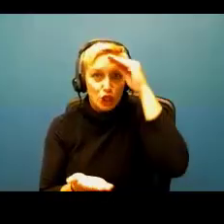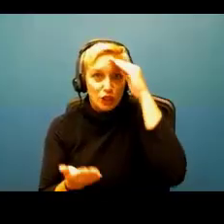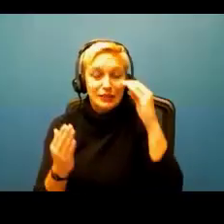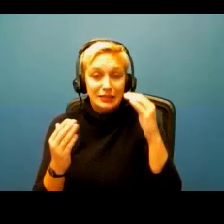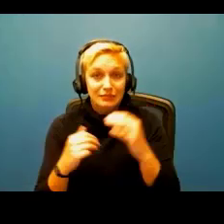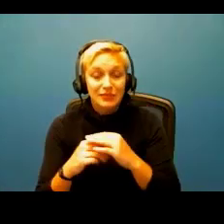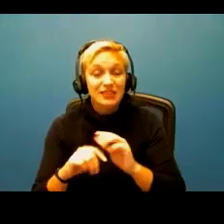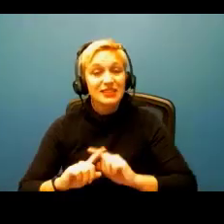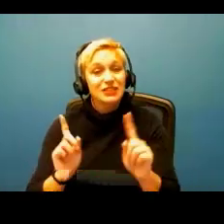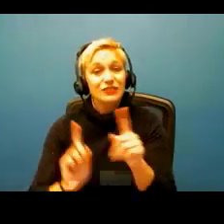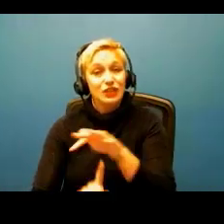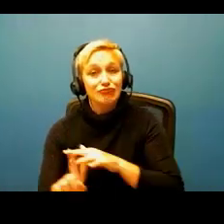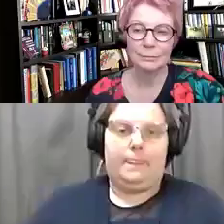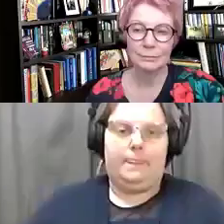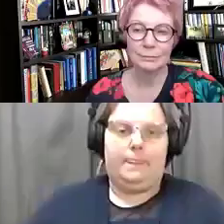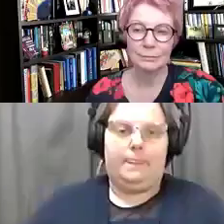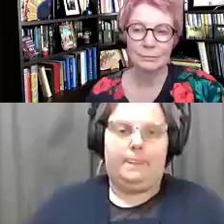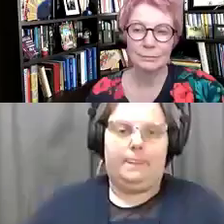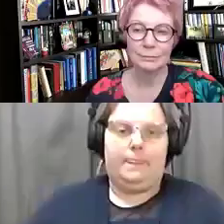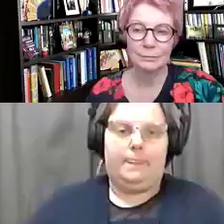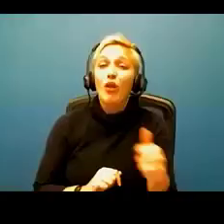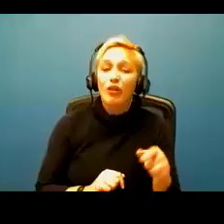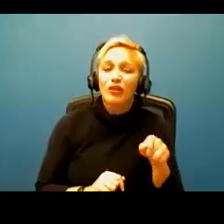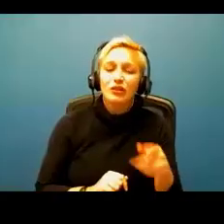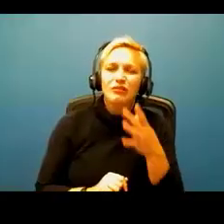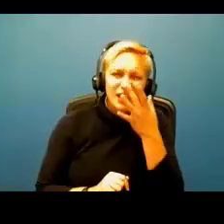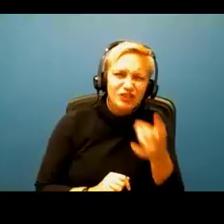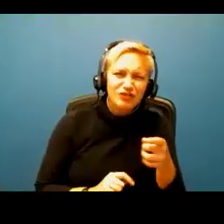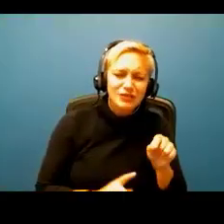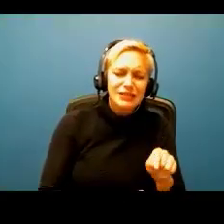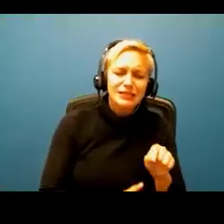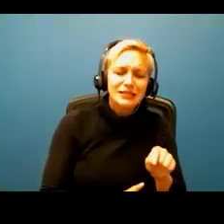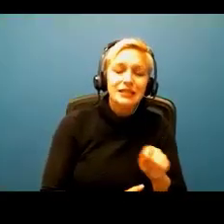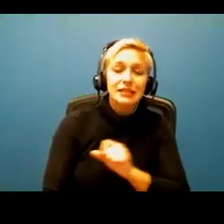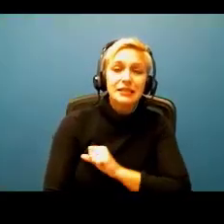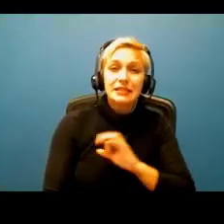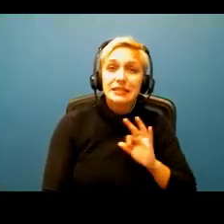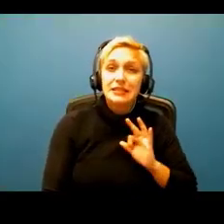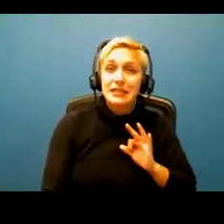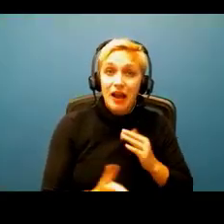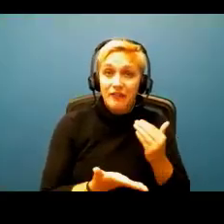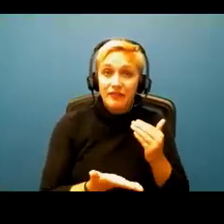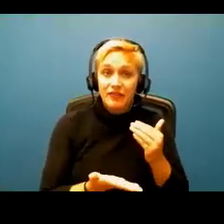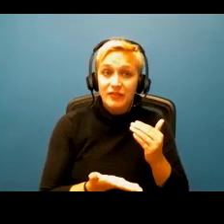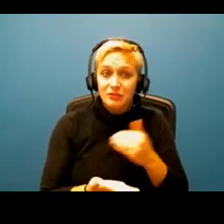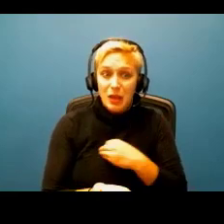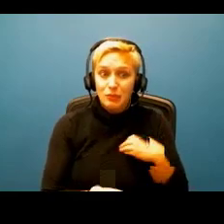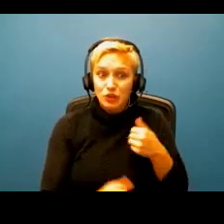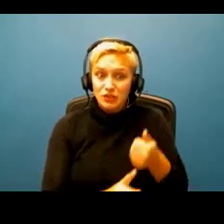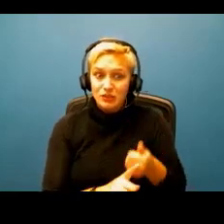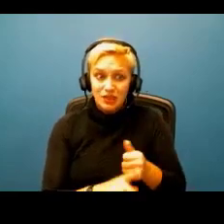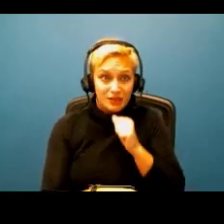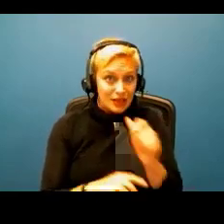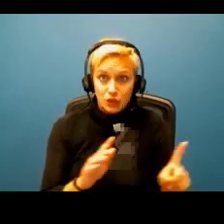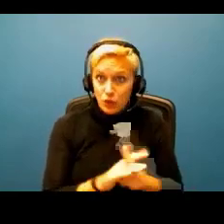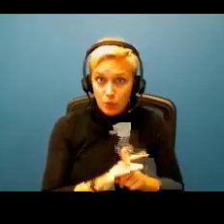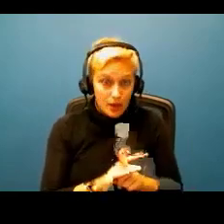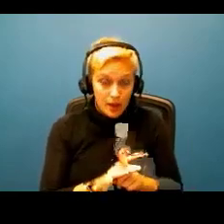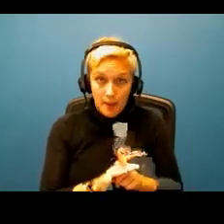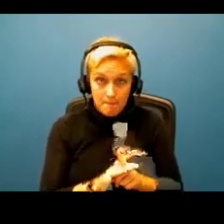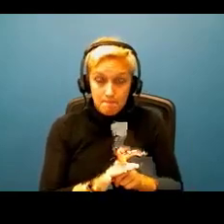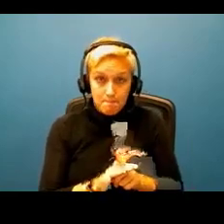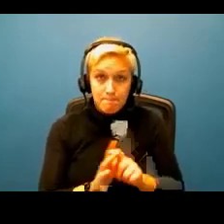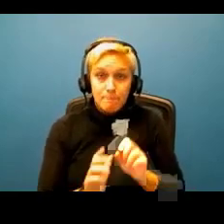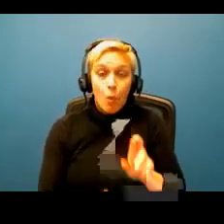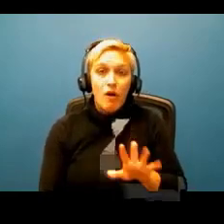really interesting conversation was around when staff members are not showing up with the